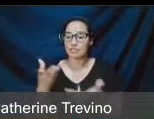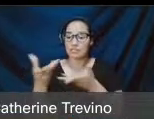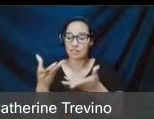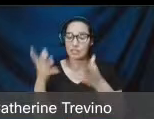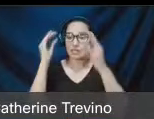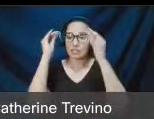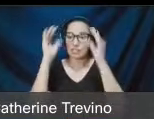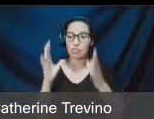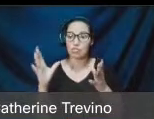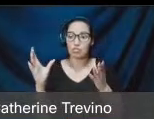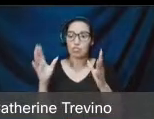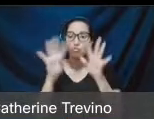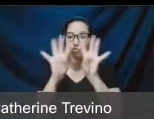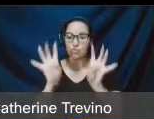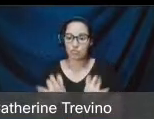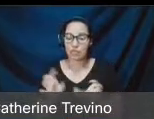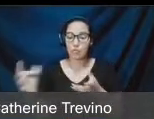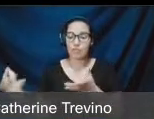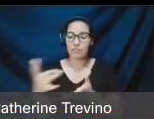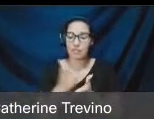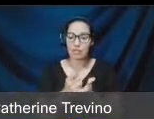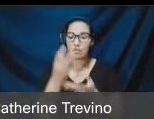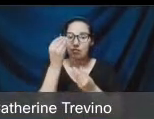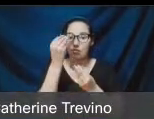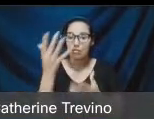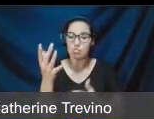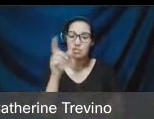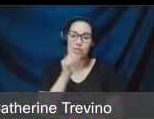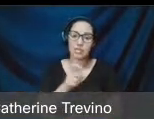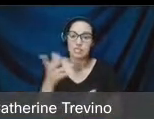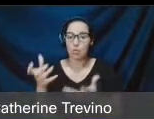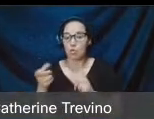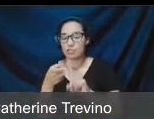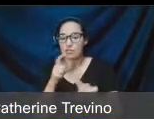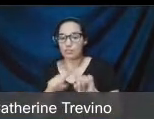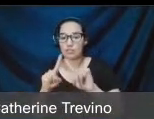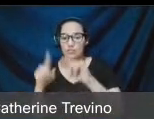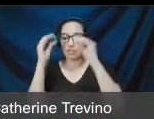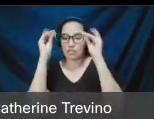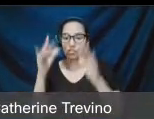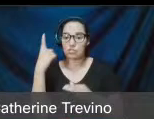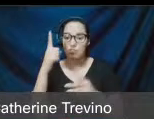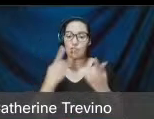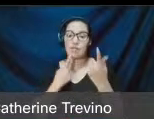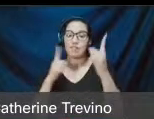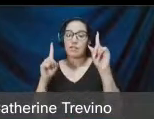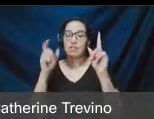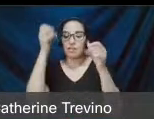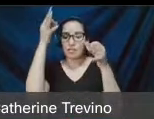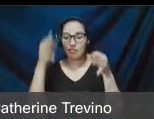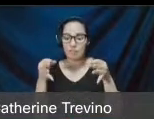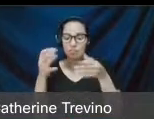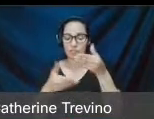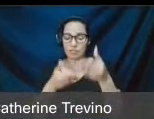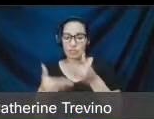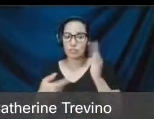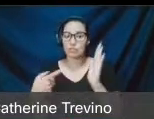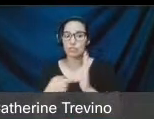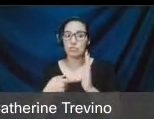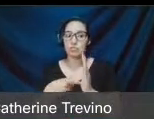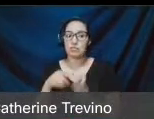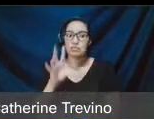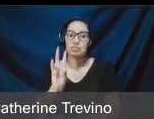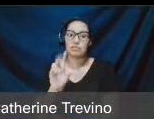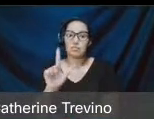survey. We gathered information on needs and wants of teachers for effective decision making, which was due on 7/28.